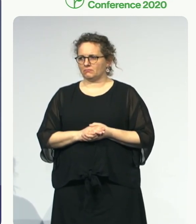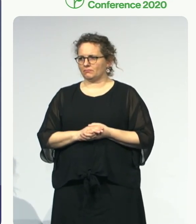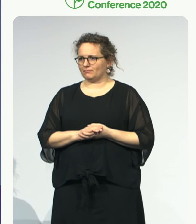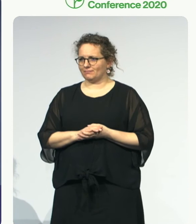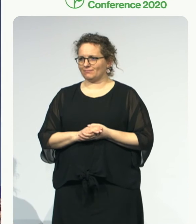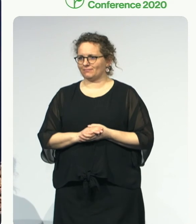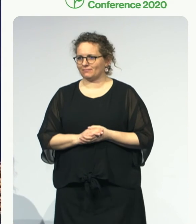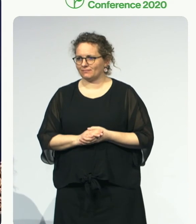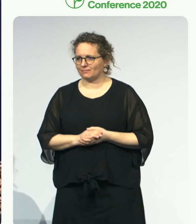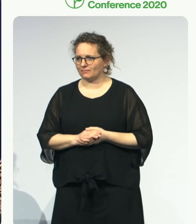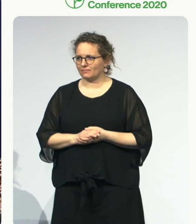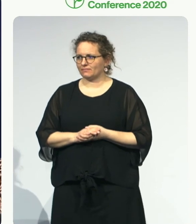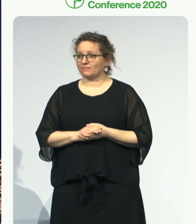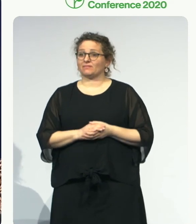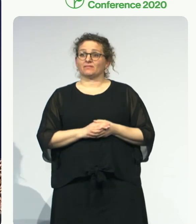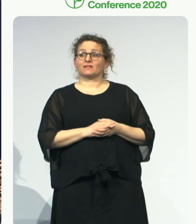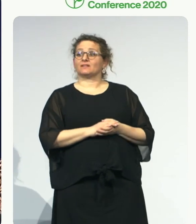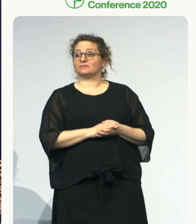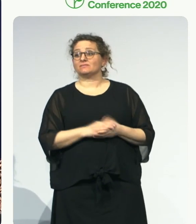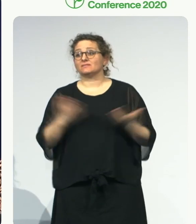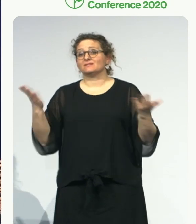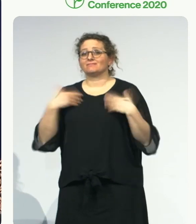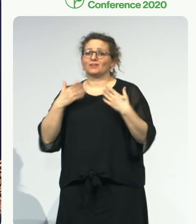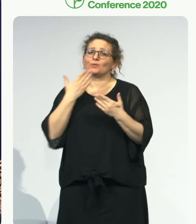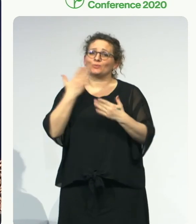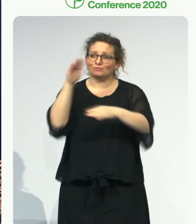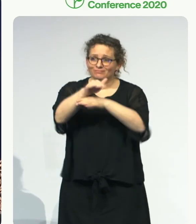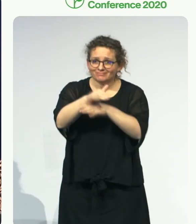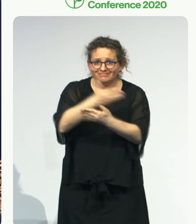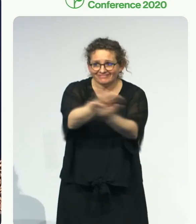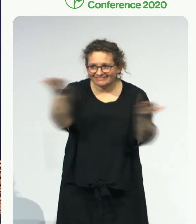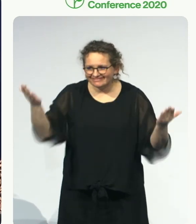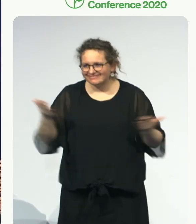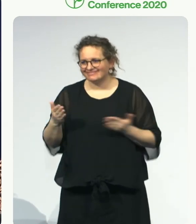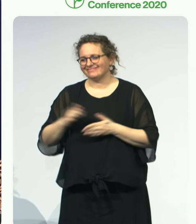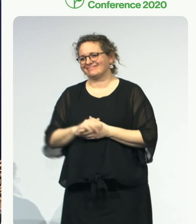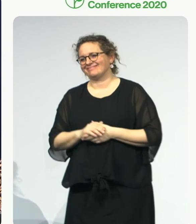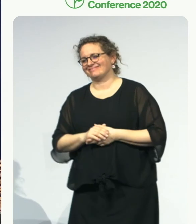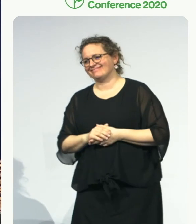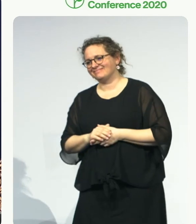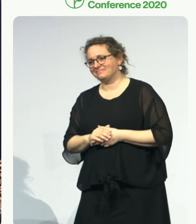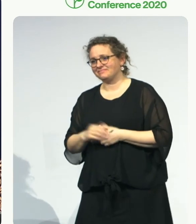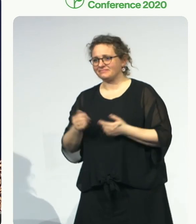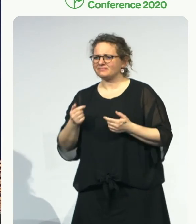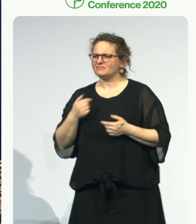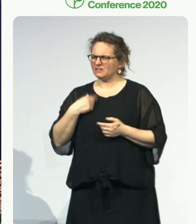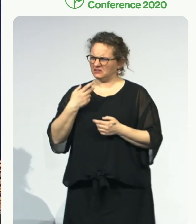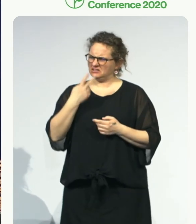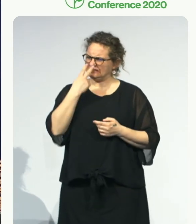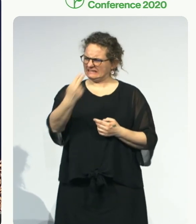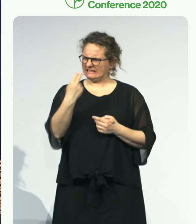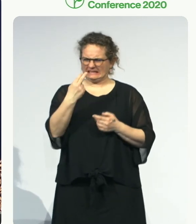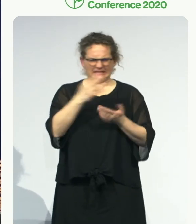afternoon. We are, you've been seeing us the whole time here interpreting. We're